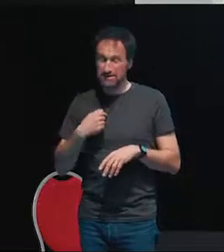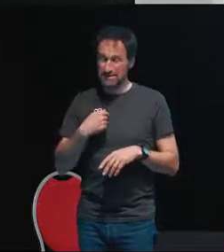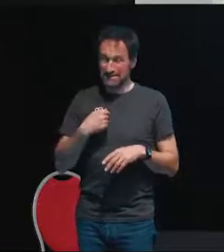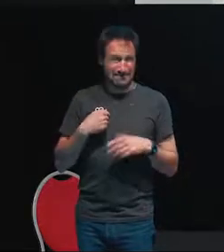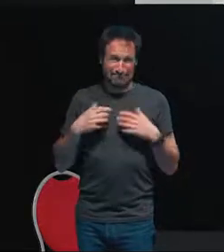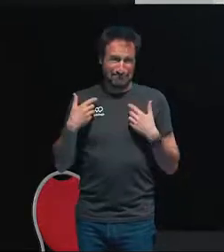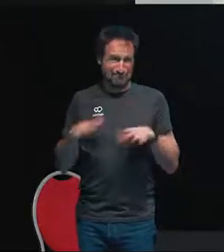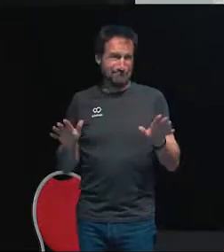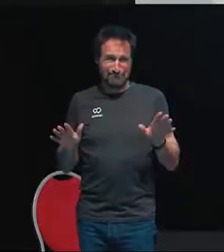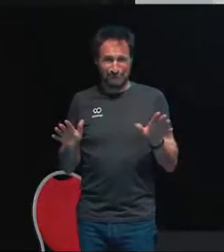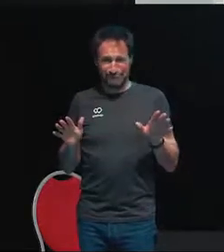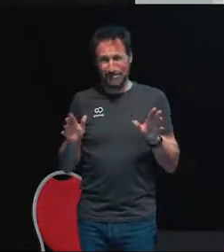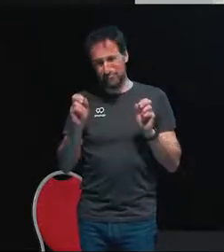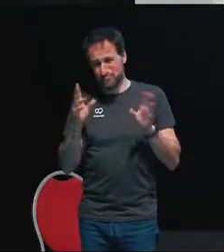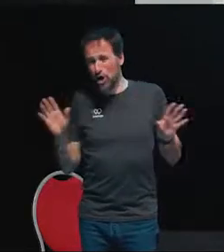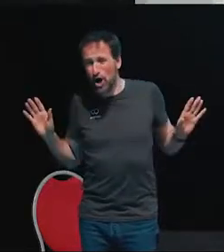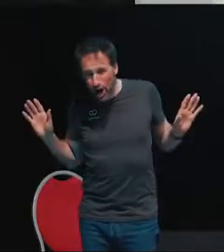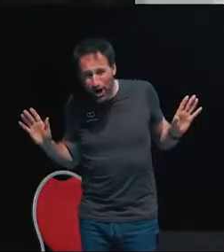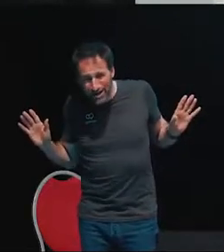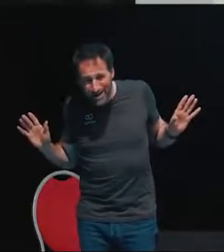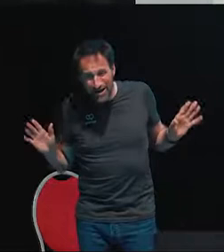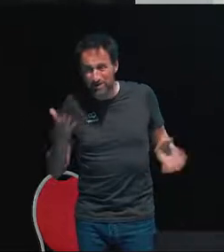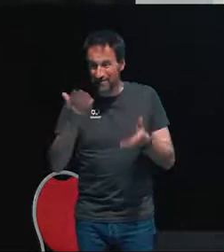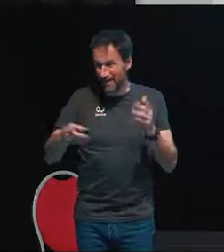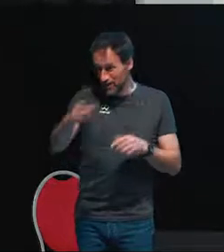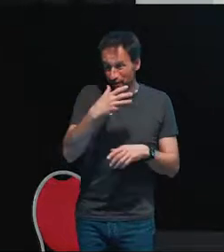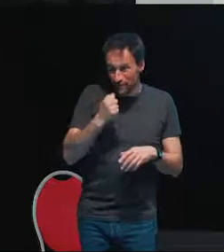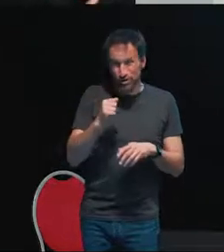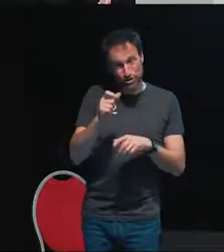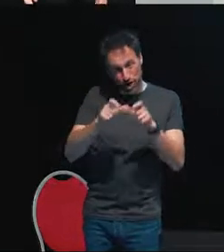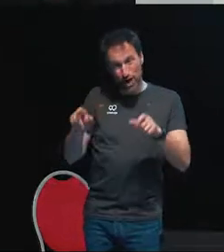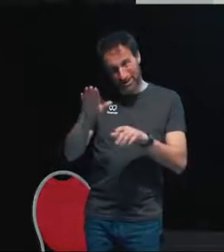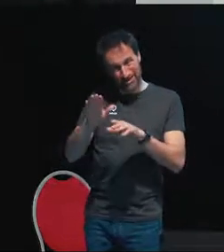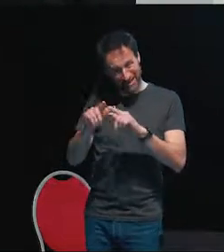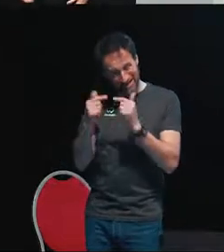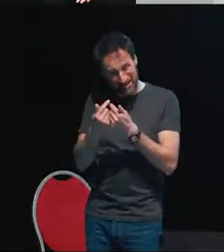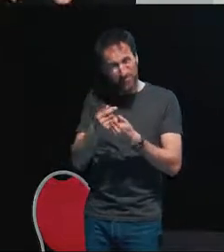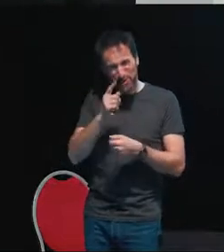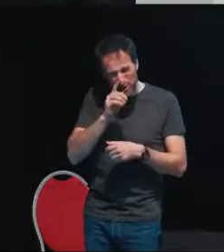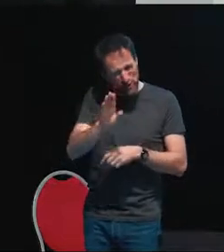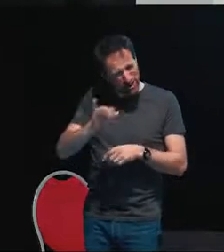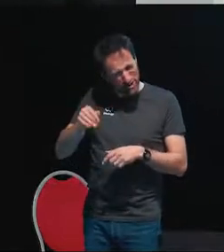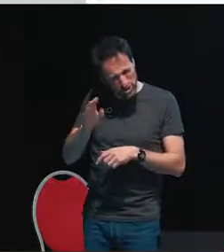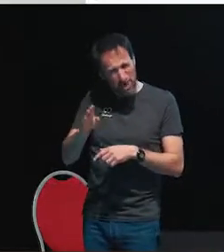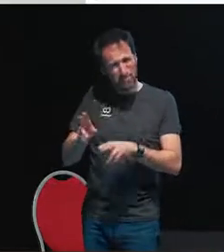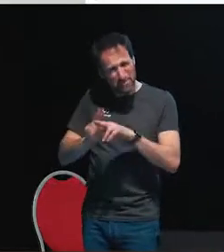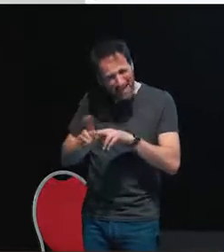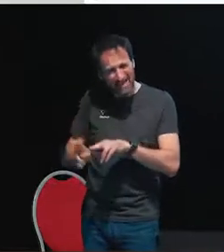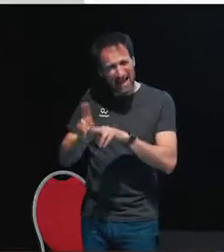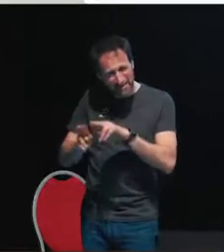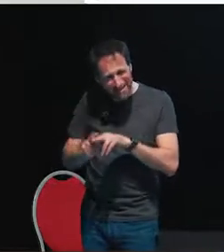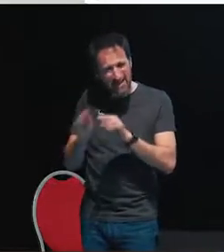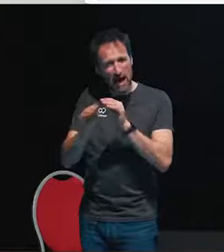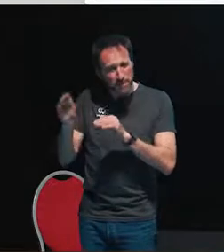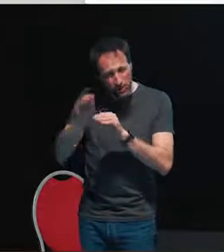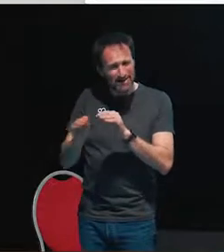that's okay but but do you really want to have people in your team and their only job is to maintain and you know upgrade everything all the time with